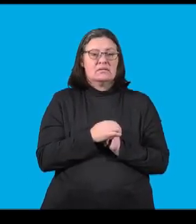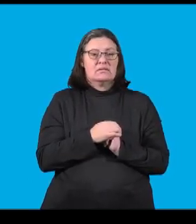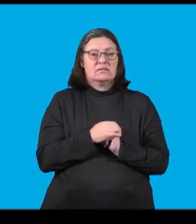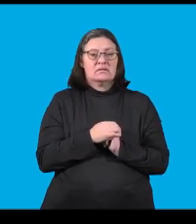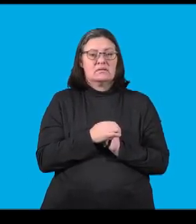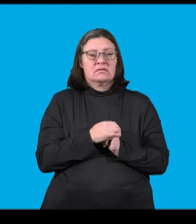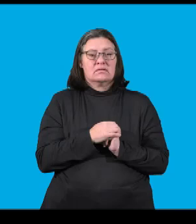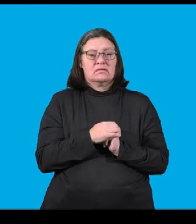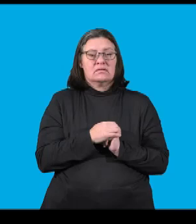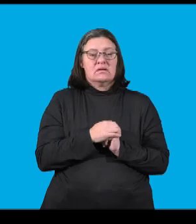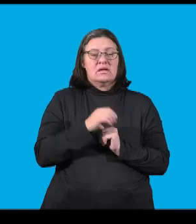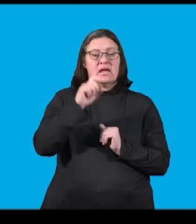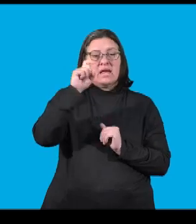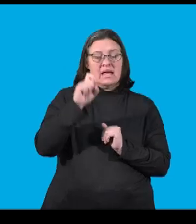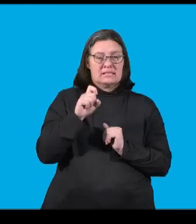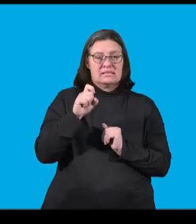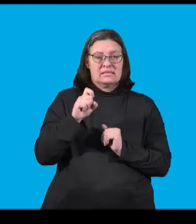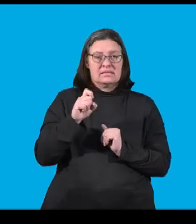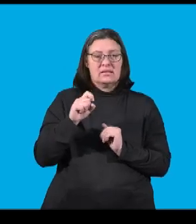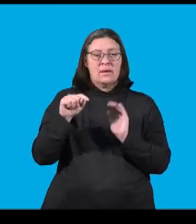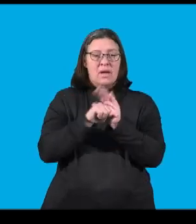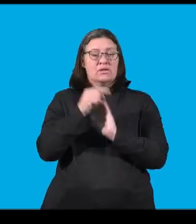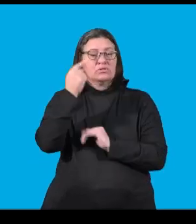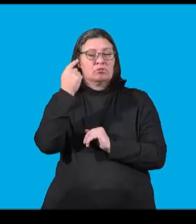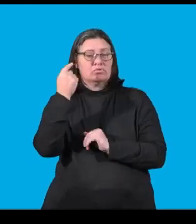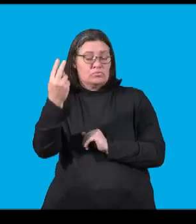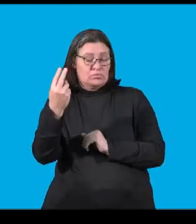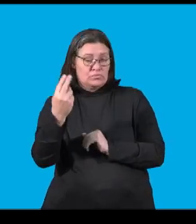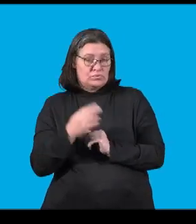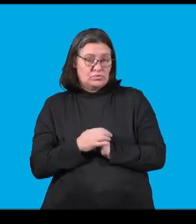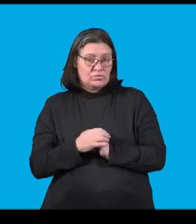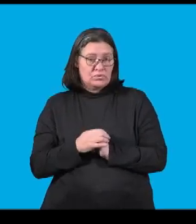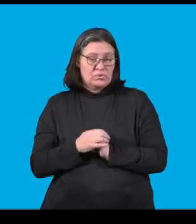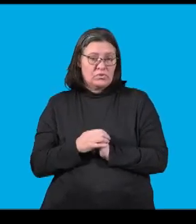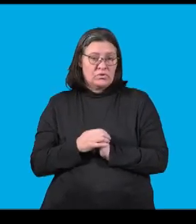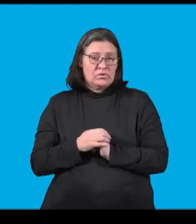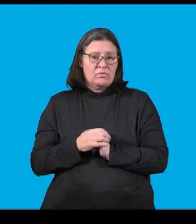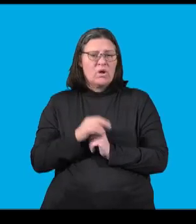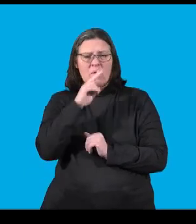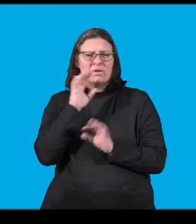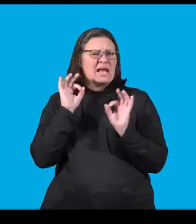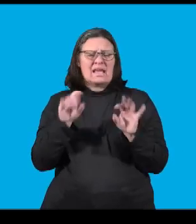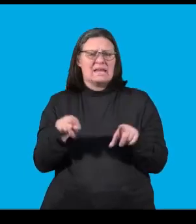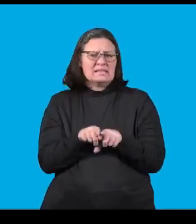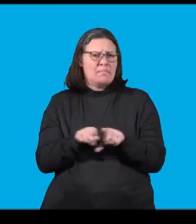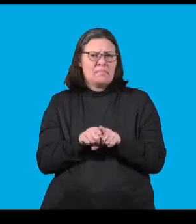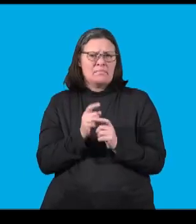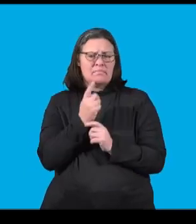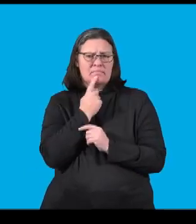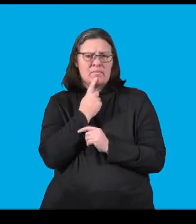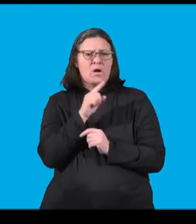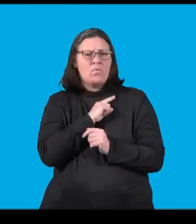times it by the 1, x to the power minus 1 from the power, which is minus 2. But you're saying, hang on, that doesn't look exactly the same. No, it